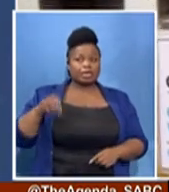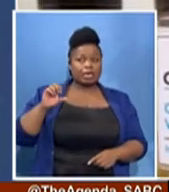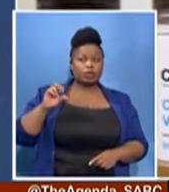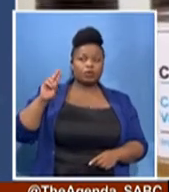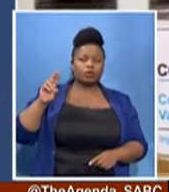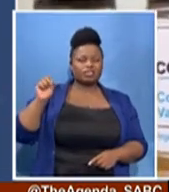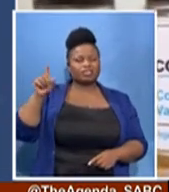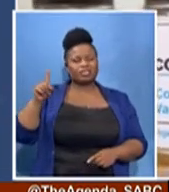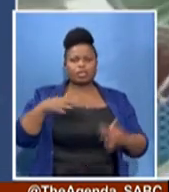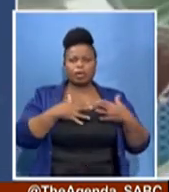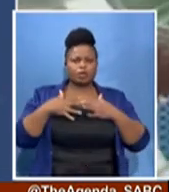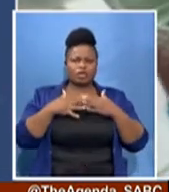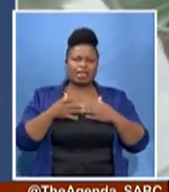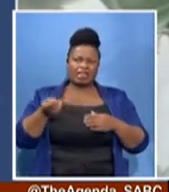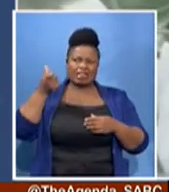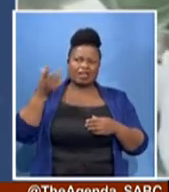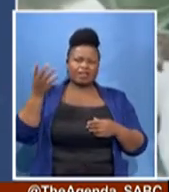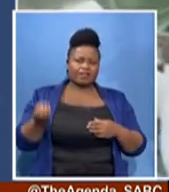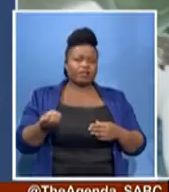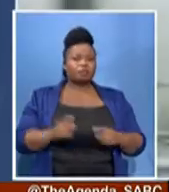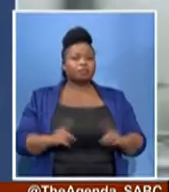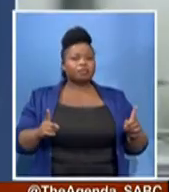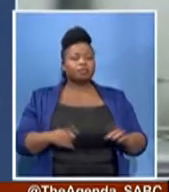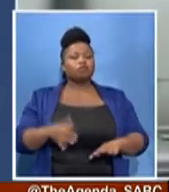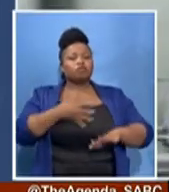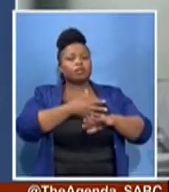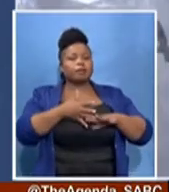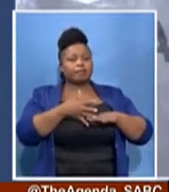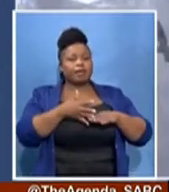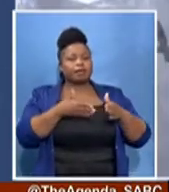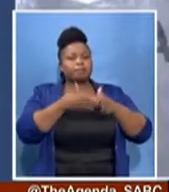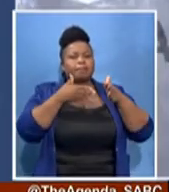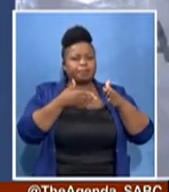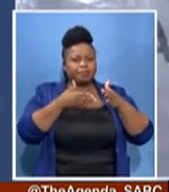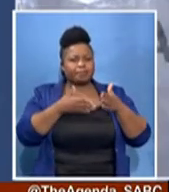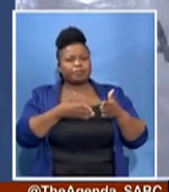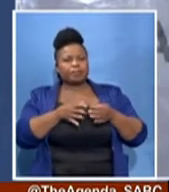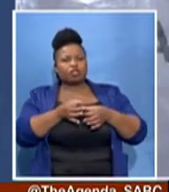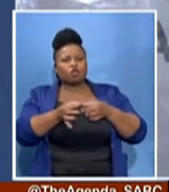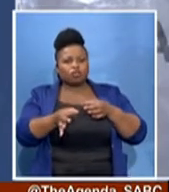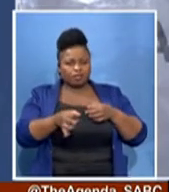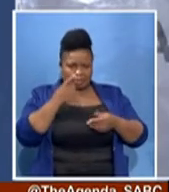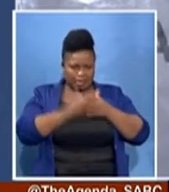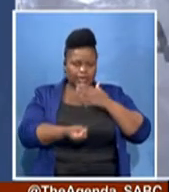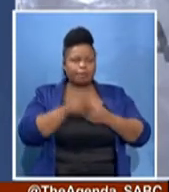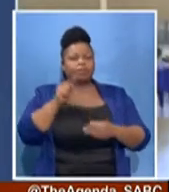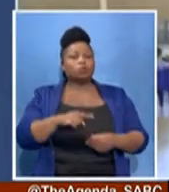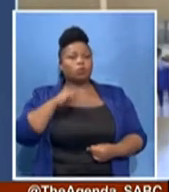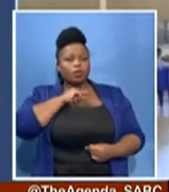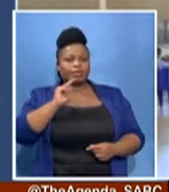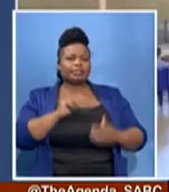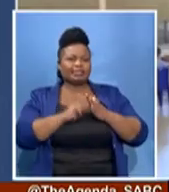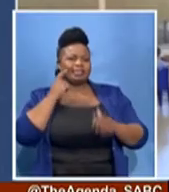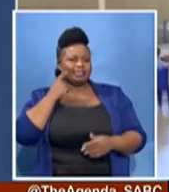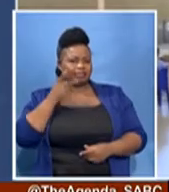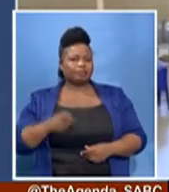of clots that can happen with COVID infection, which is really very, very significant. So that's why we're saying, even